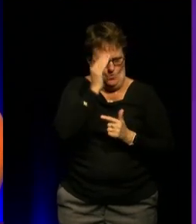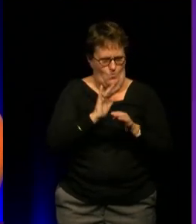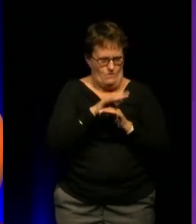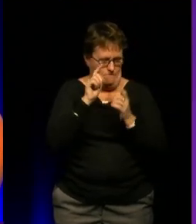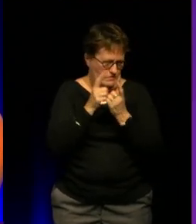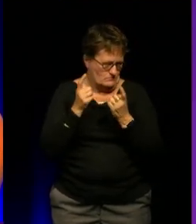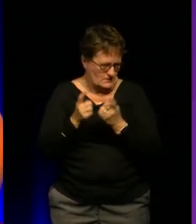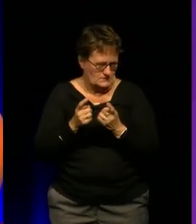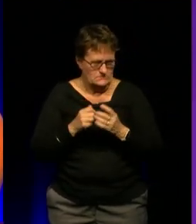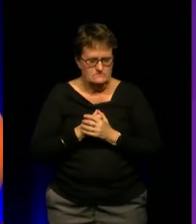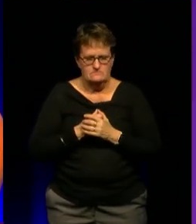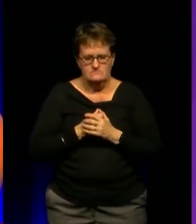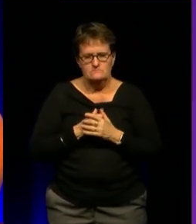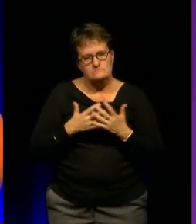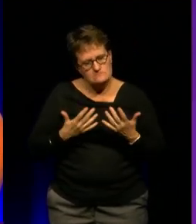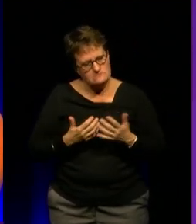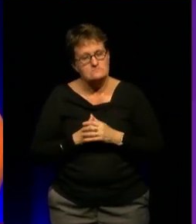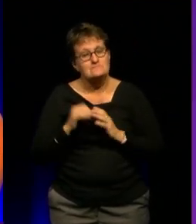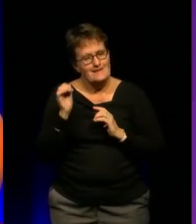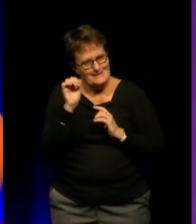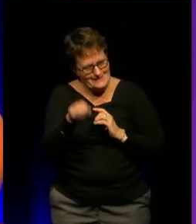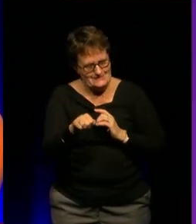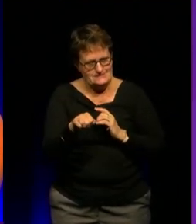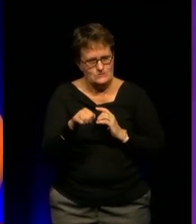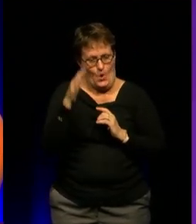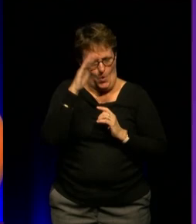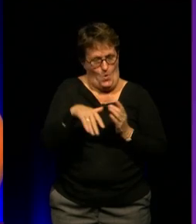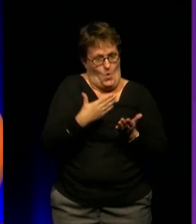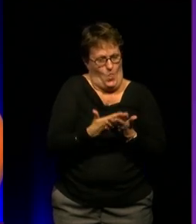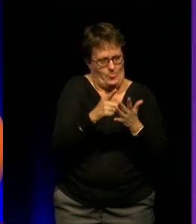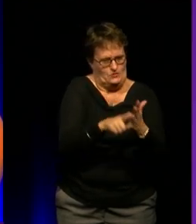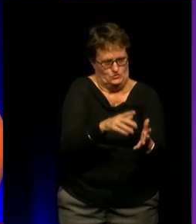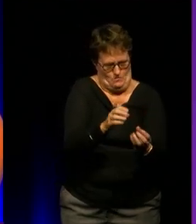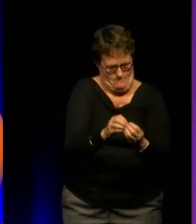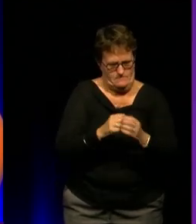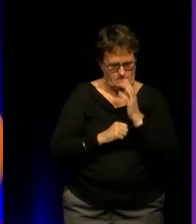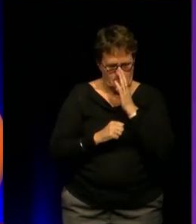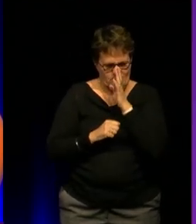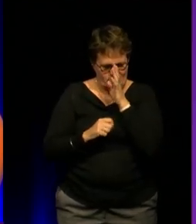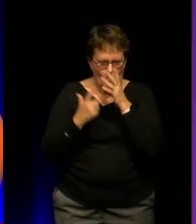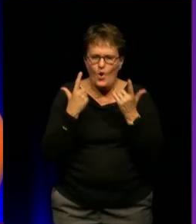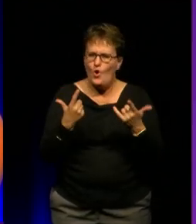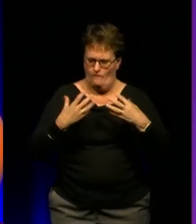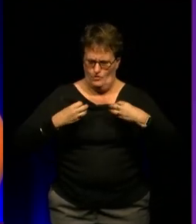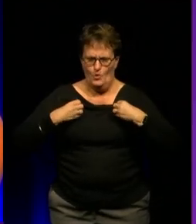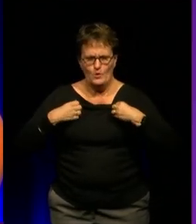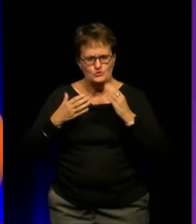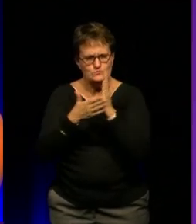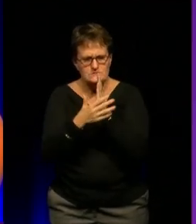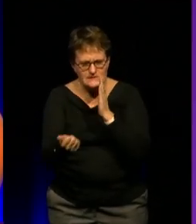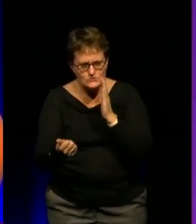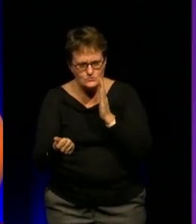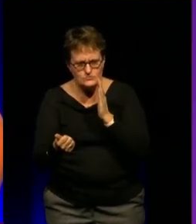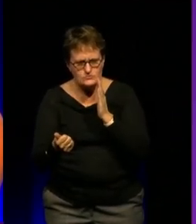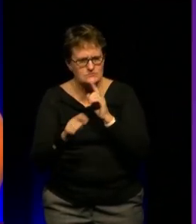things. So yes, all learned from. I mean, a lot of those commercial skills, whilst every